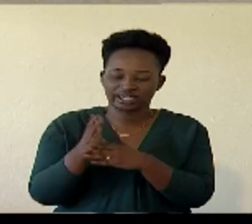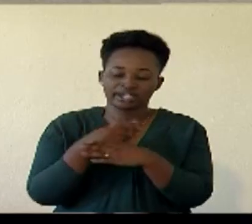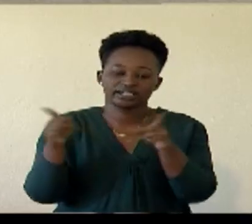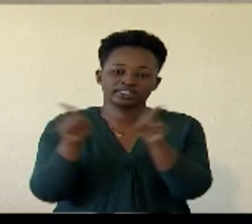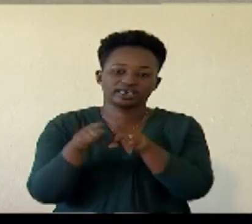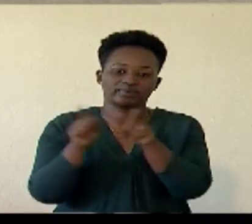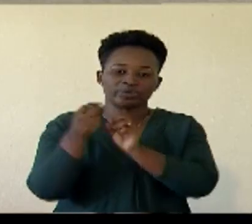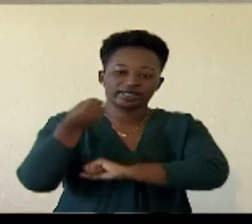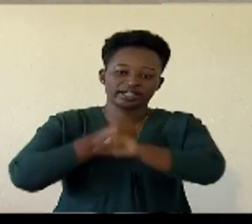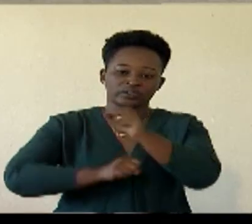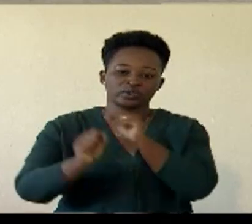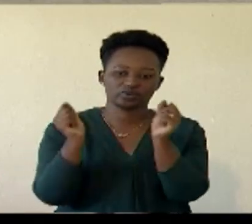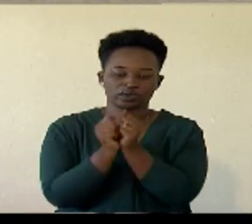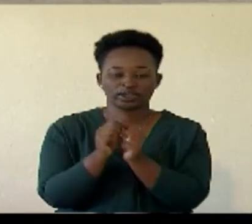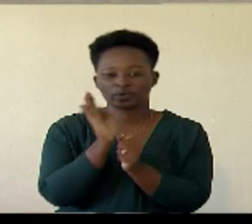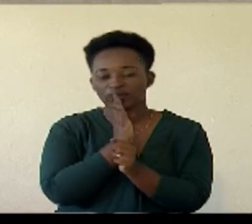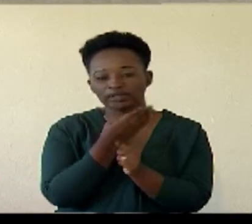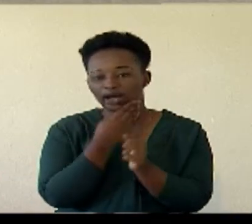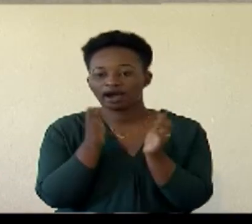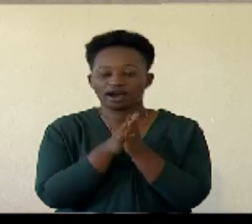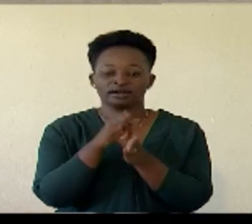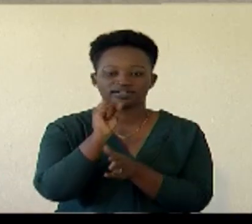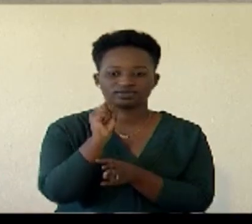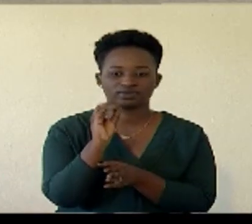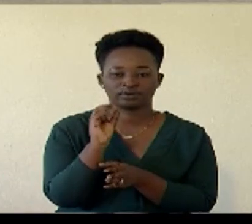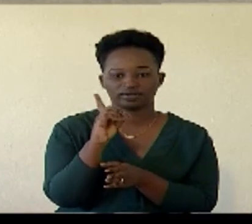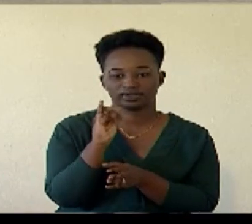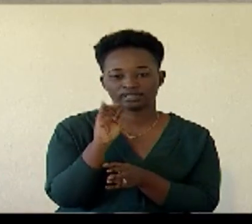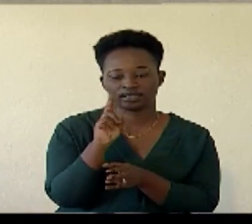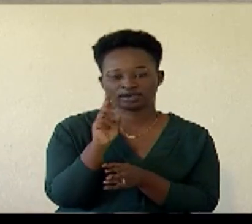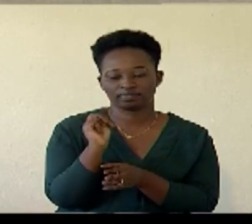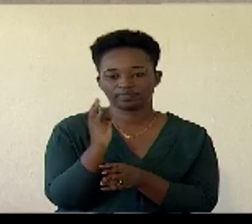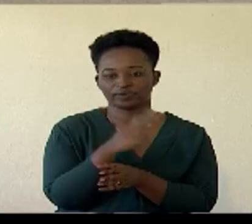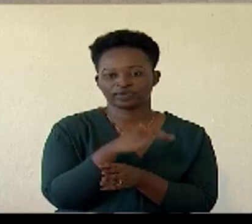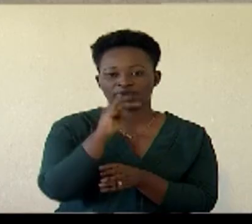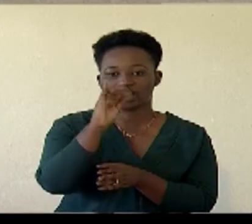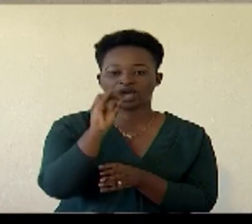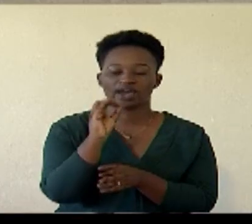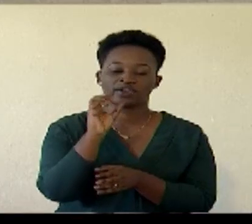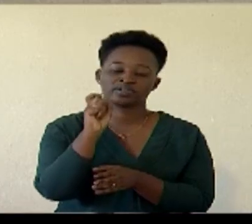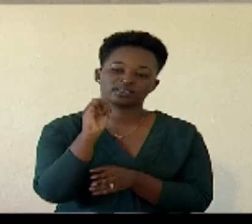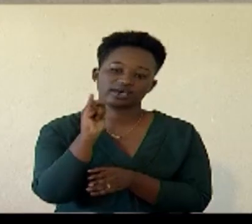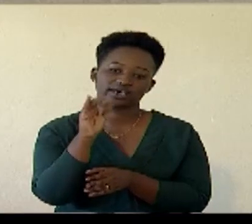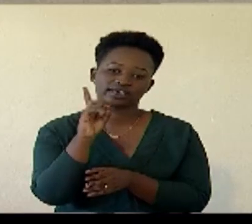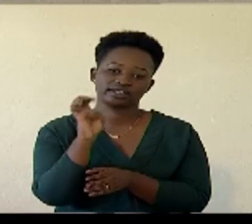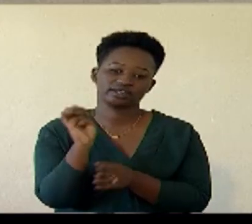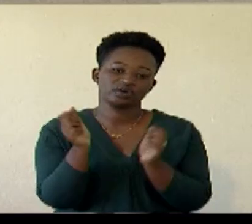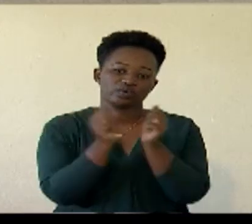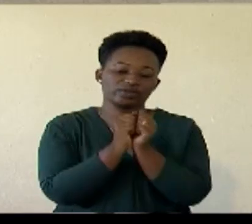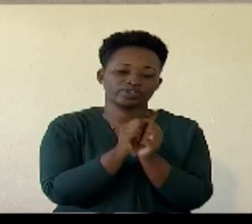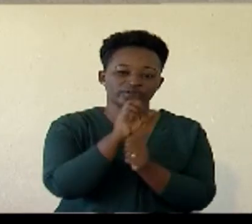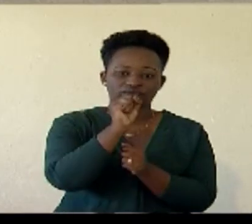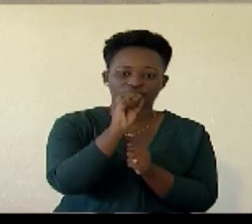with water, with sodium hydroxide, that is a neutralization reaction. With sodium carbonate or sodium hydrogen